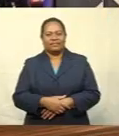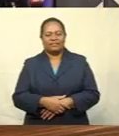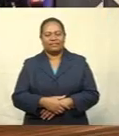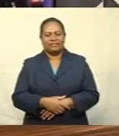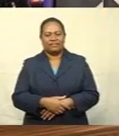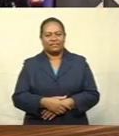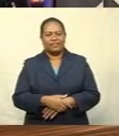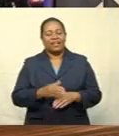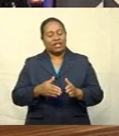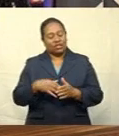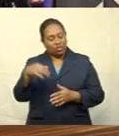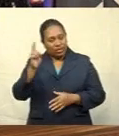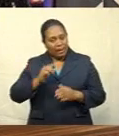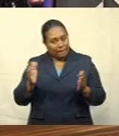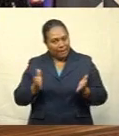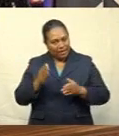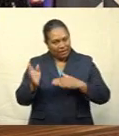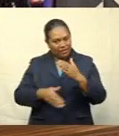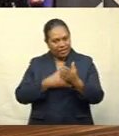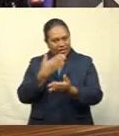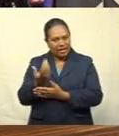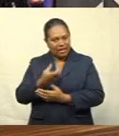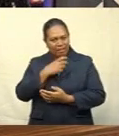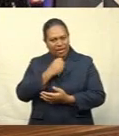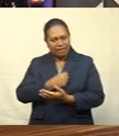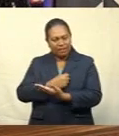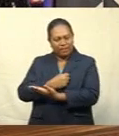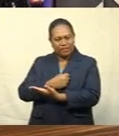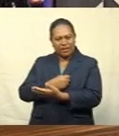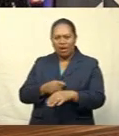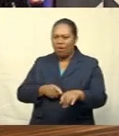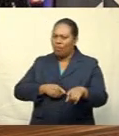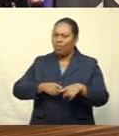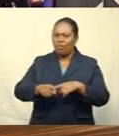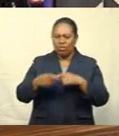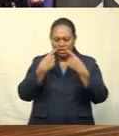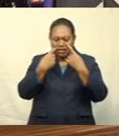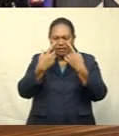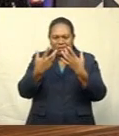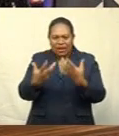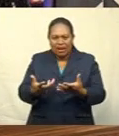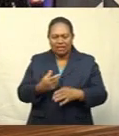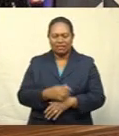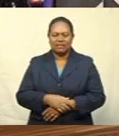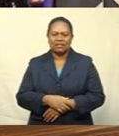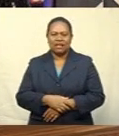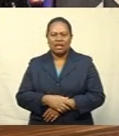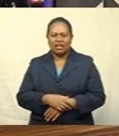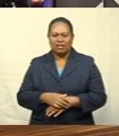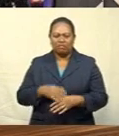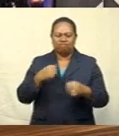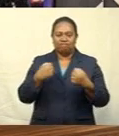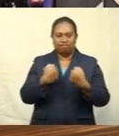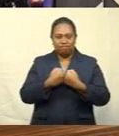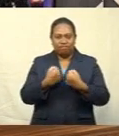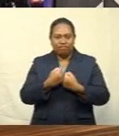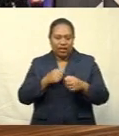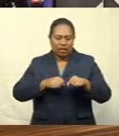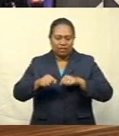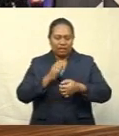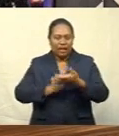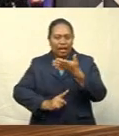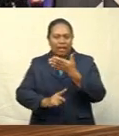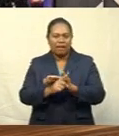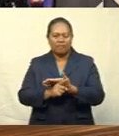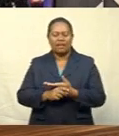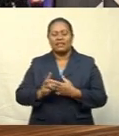In today's Play of the Day, Corner Ben producing the most destructive display of his career to knock out Samuel Vargas in 80 seconds in